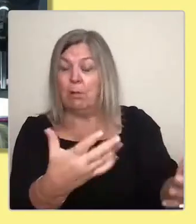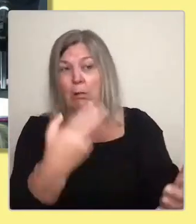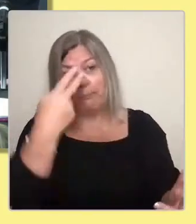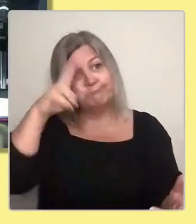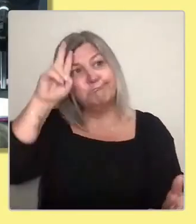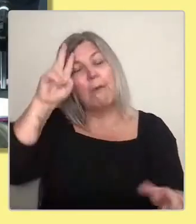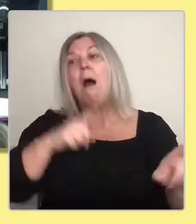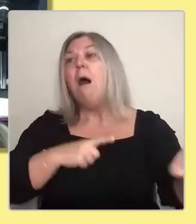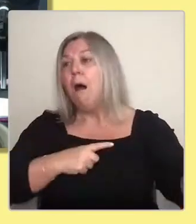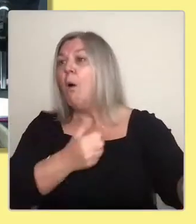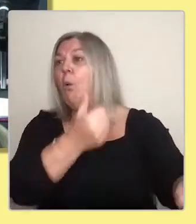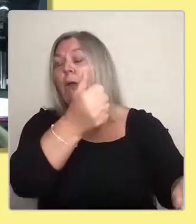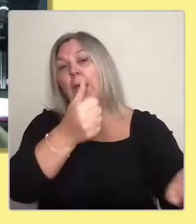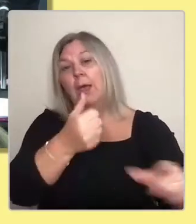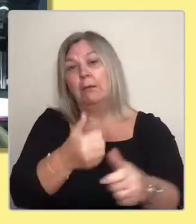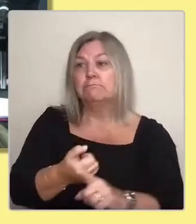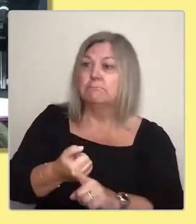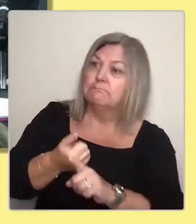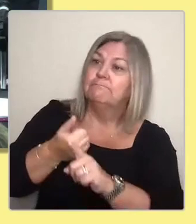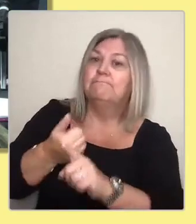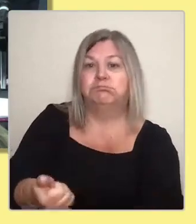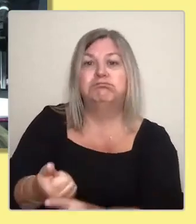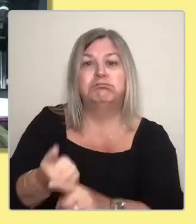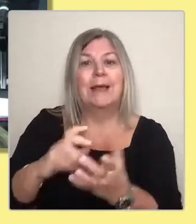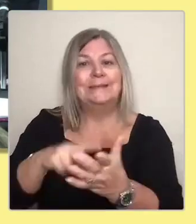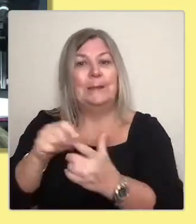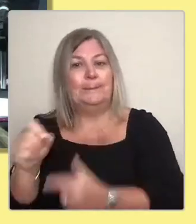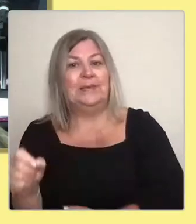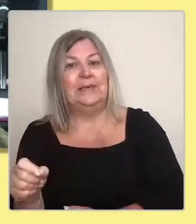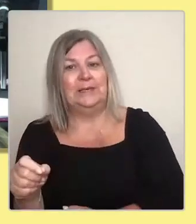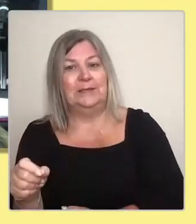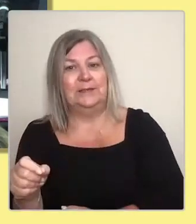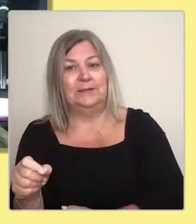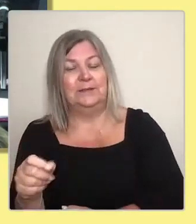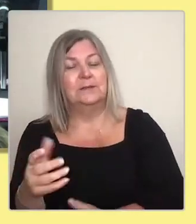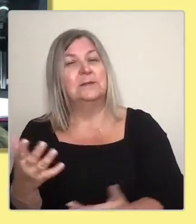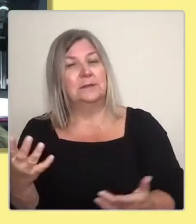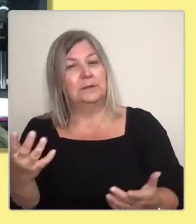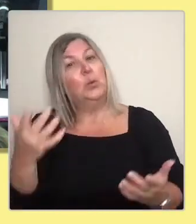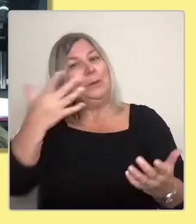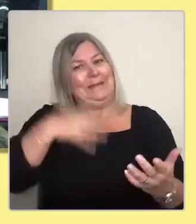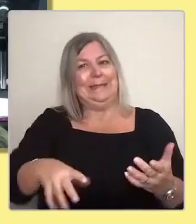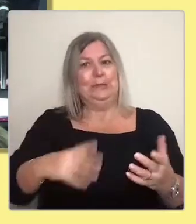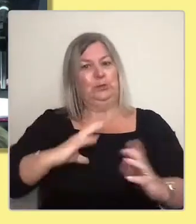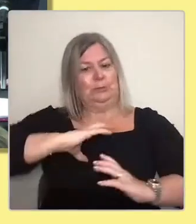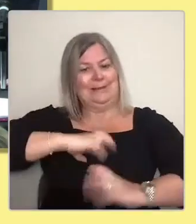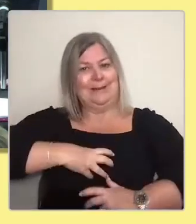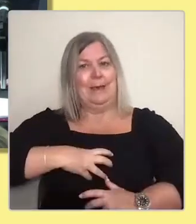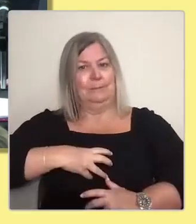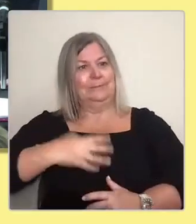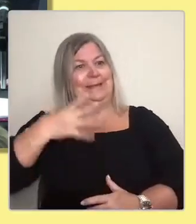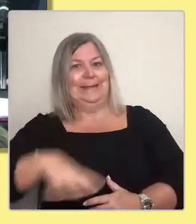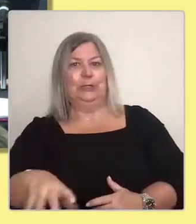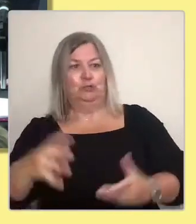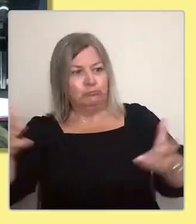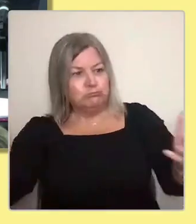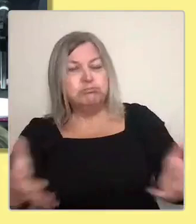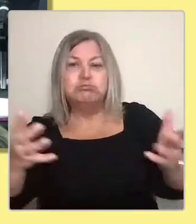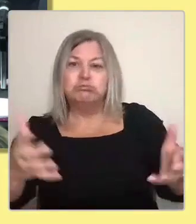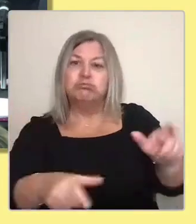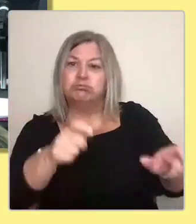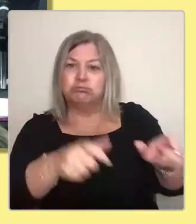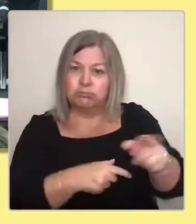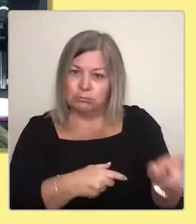are tackling the issues that we see, it building on our track record of being able to pivot, to adapt, but always to serve our